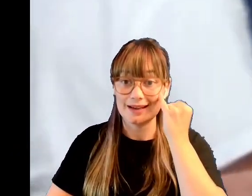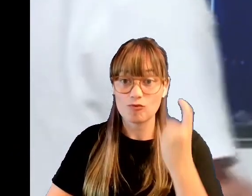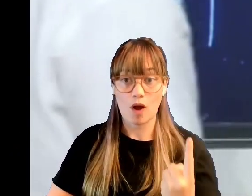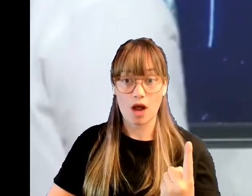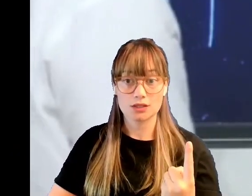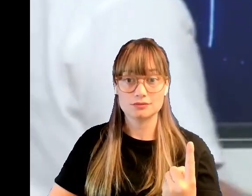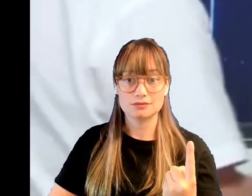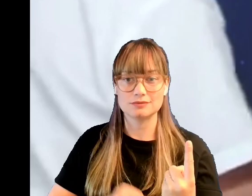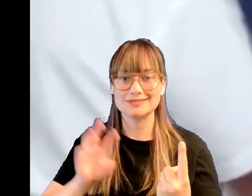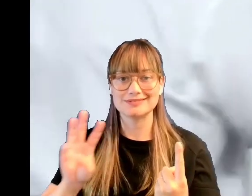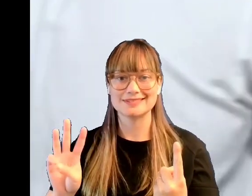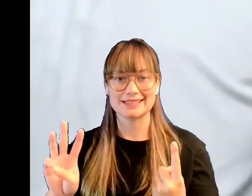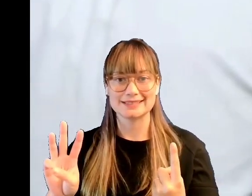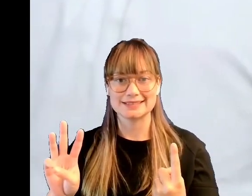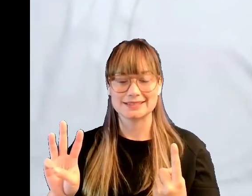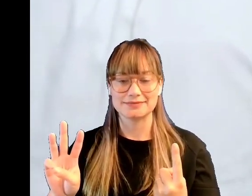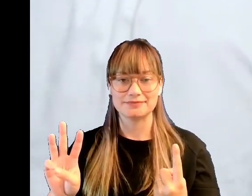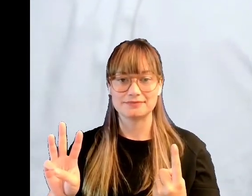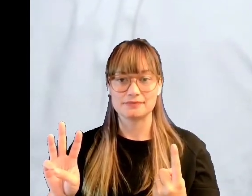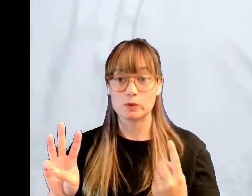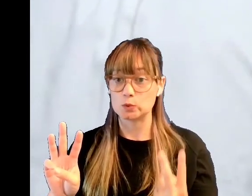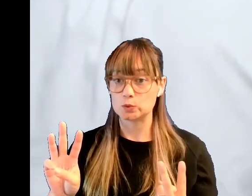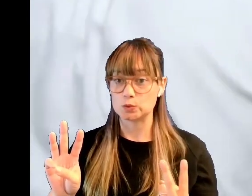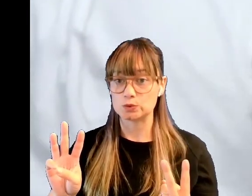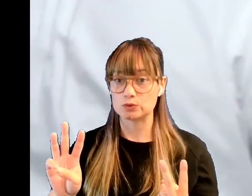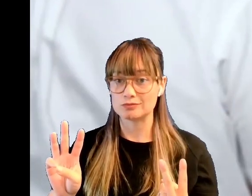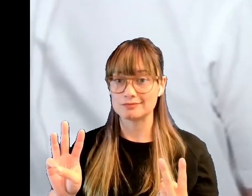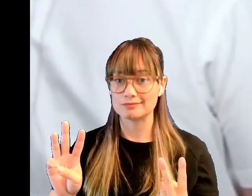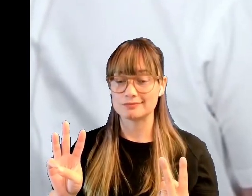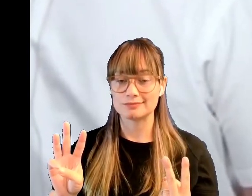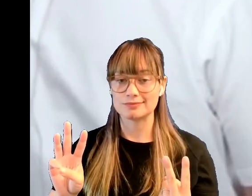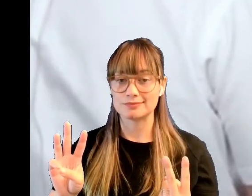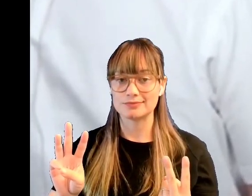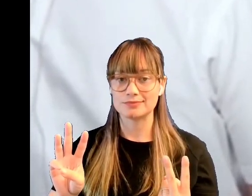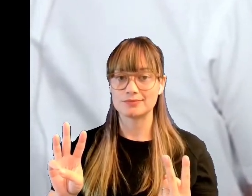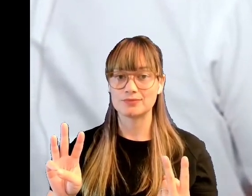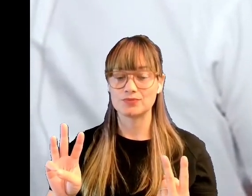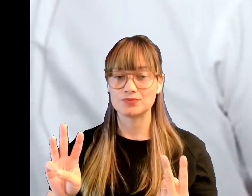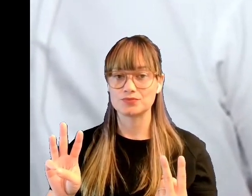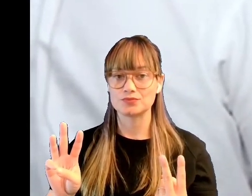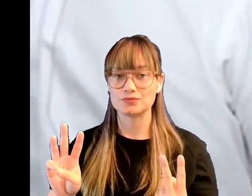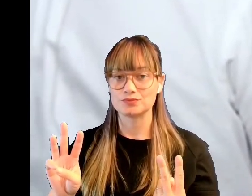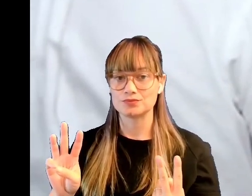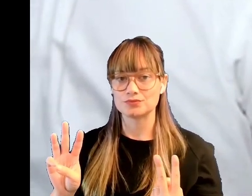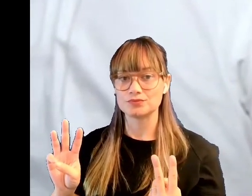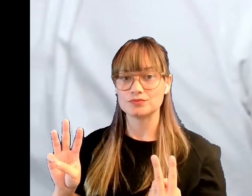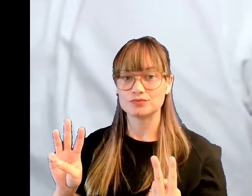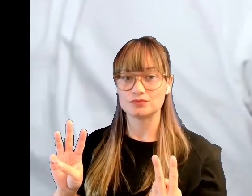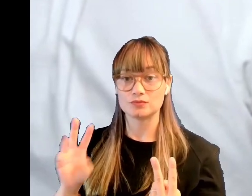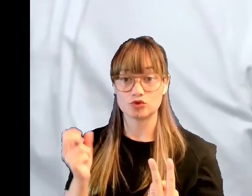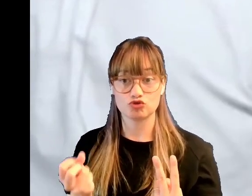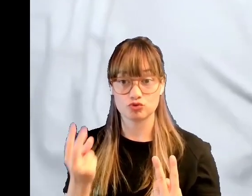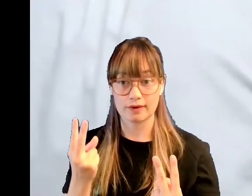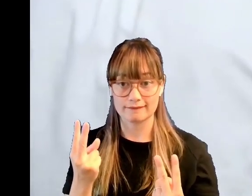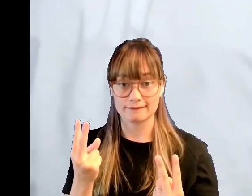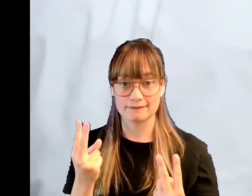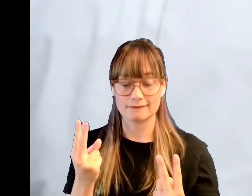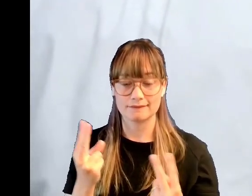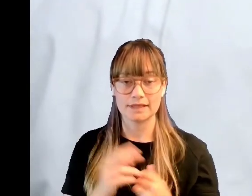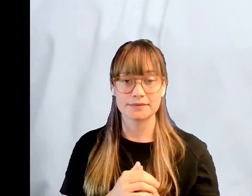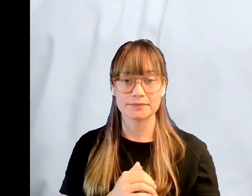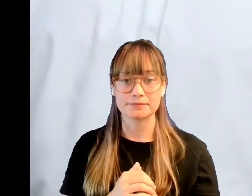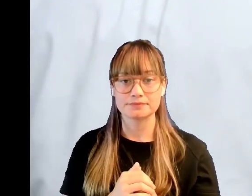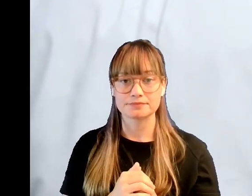Jackson? 6. What about when x is 2? Isaac? 12.